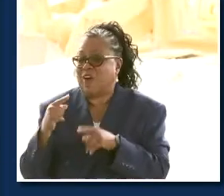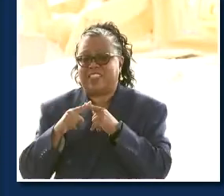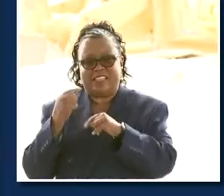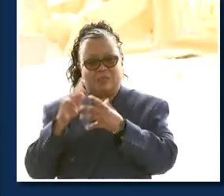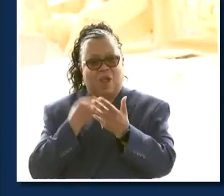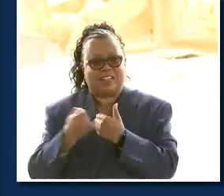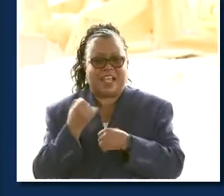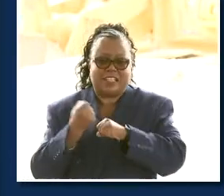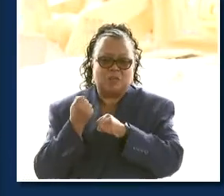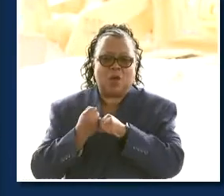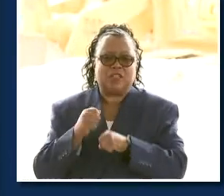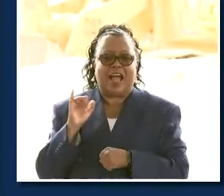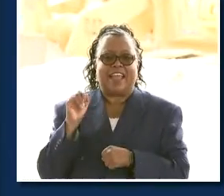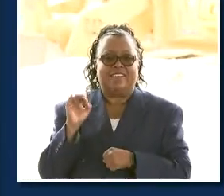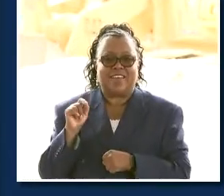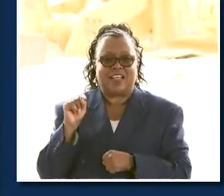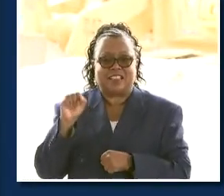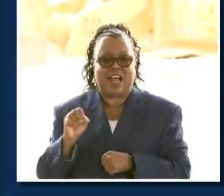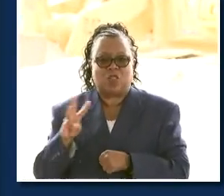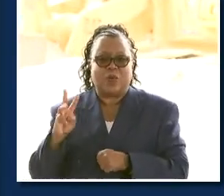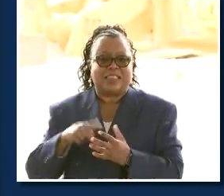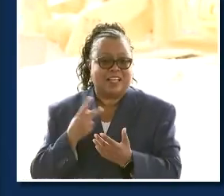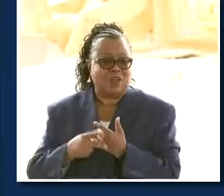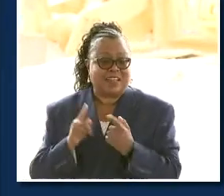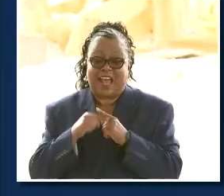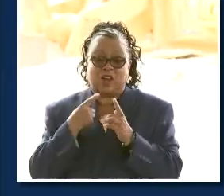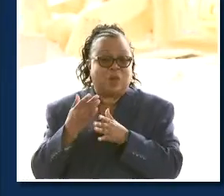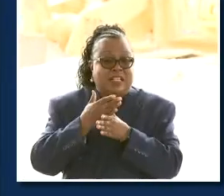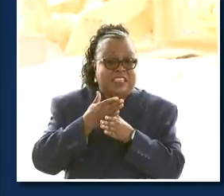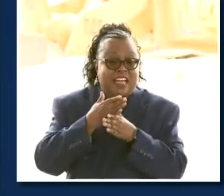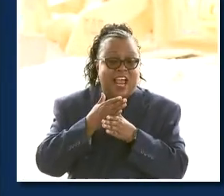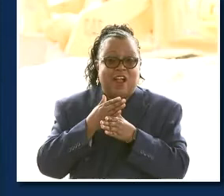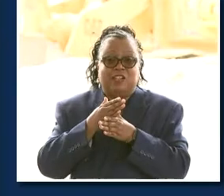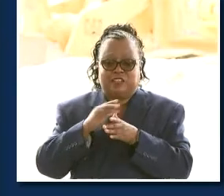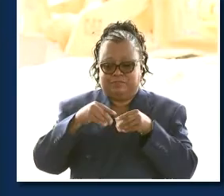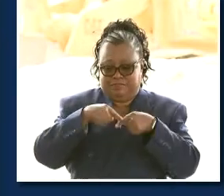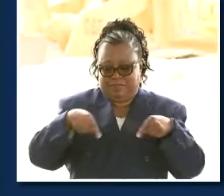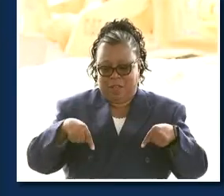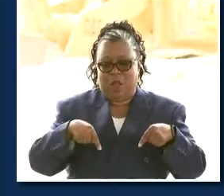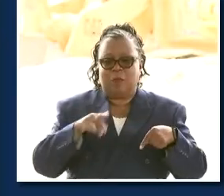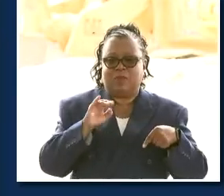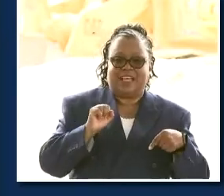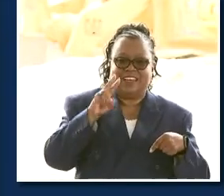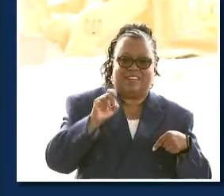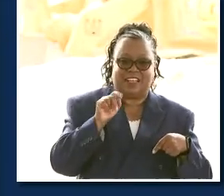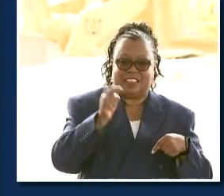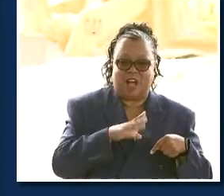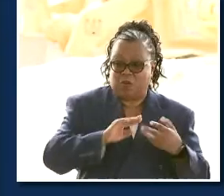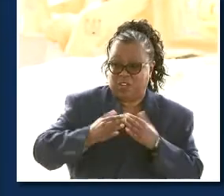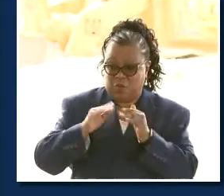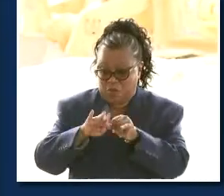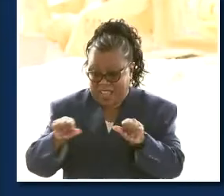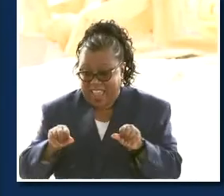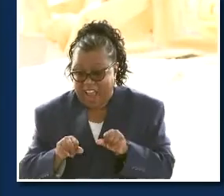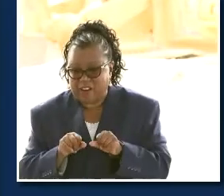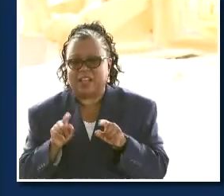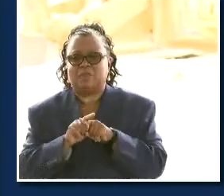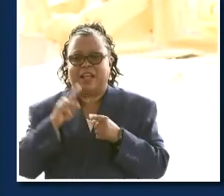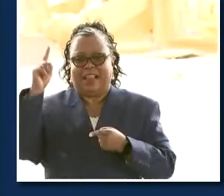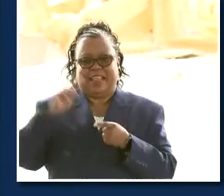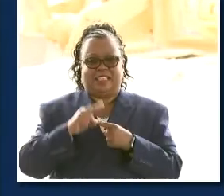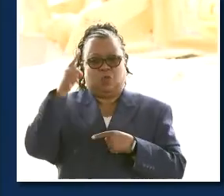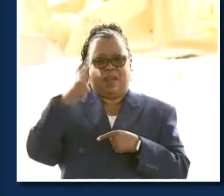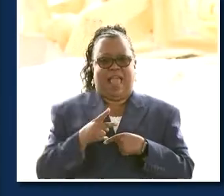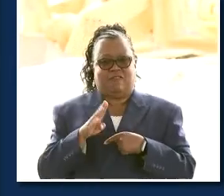supports our Invest Southwest initiative, as it not only shares a border with the Invest Southwest community area, but is less than a